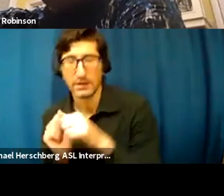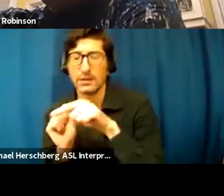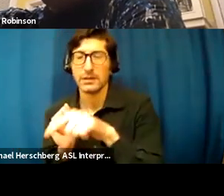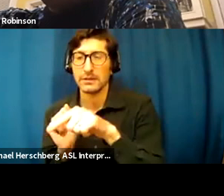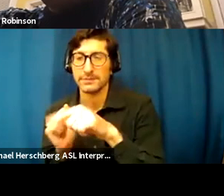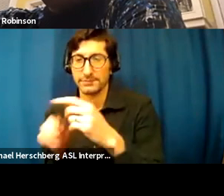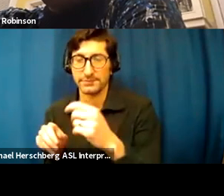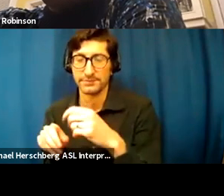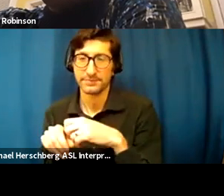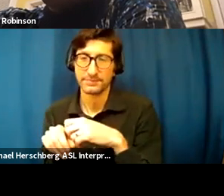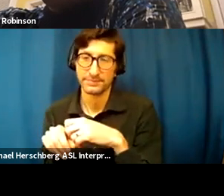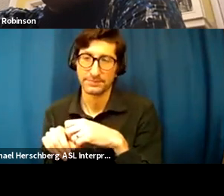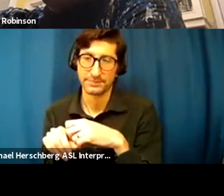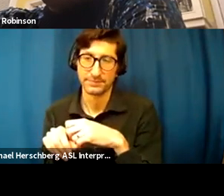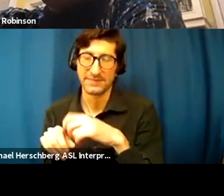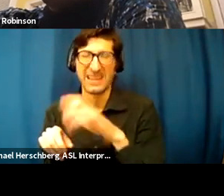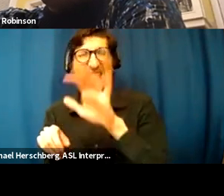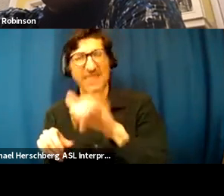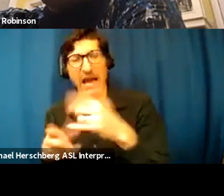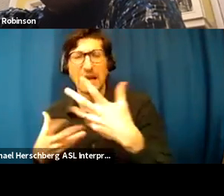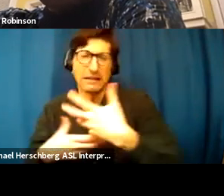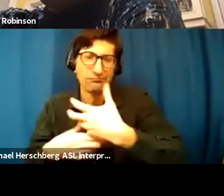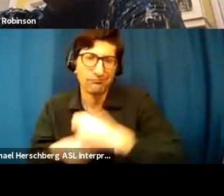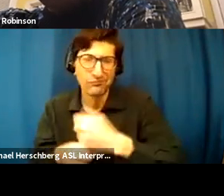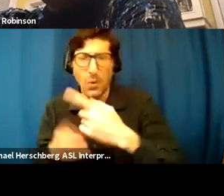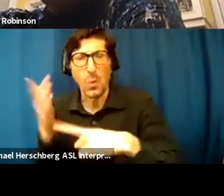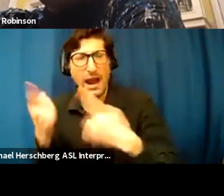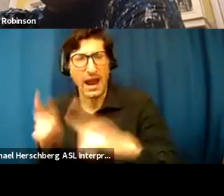of, you know, sort of a debrief of whatever happened at the